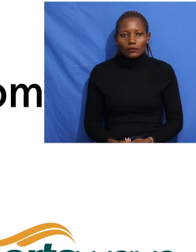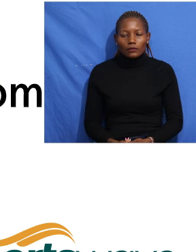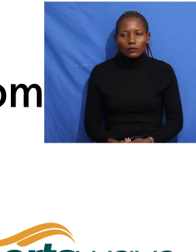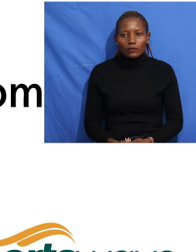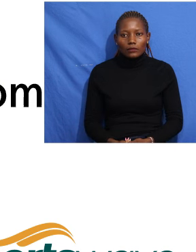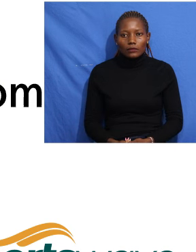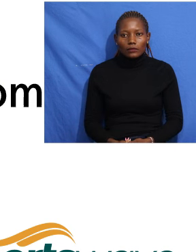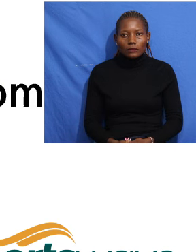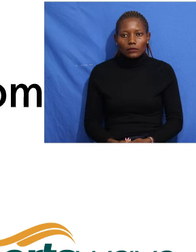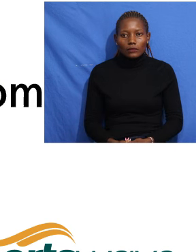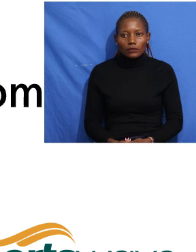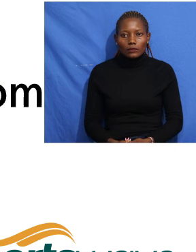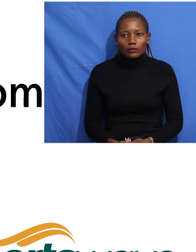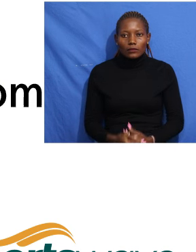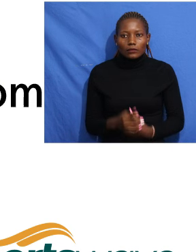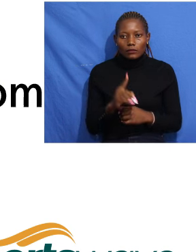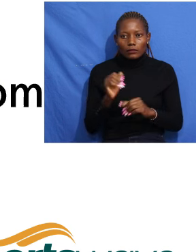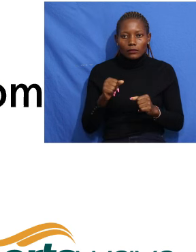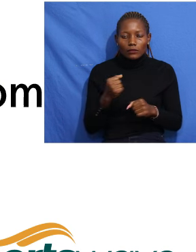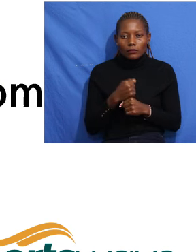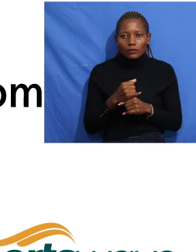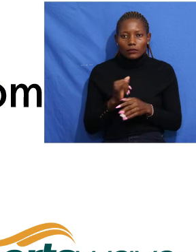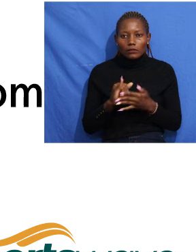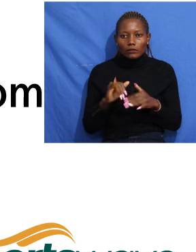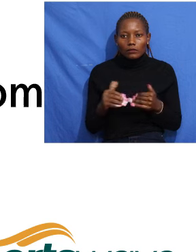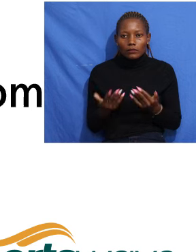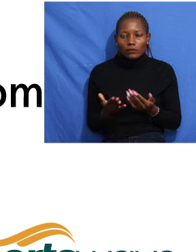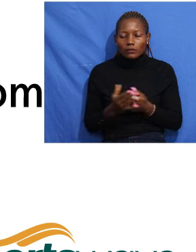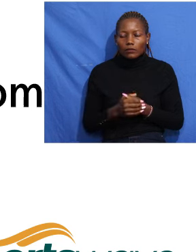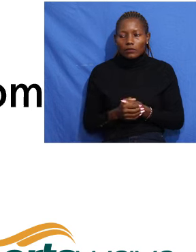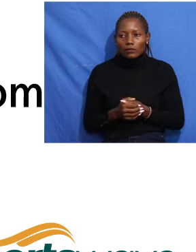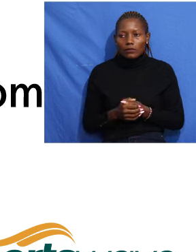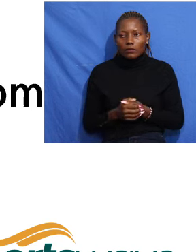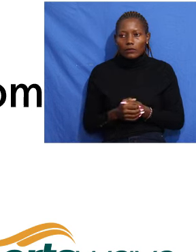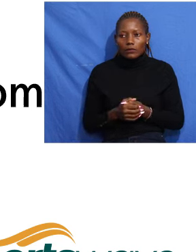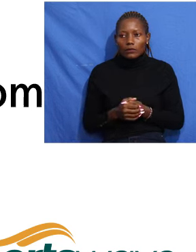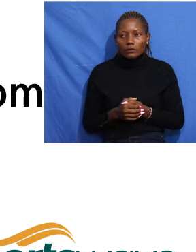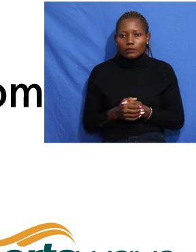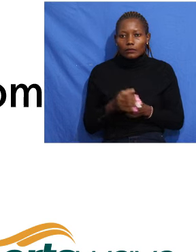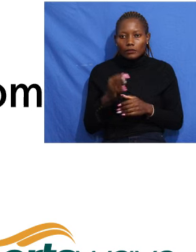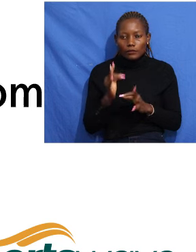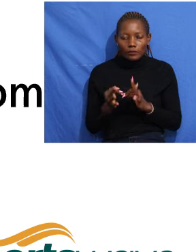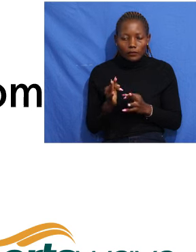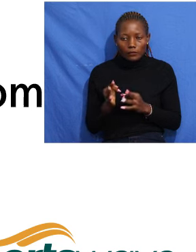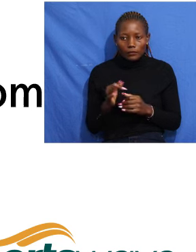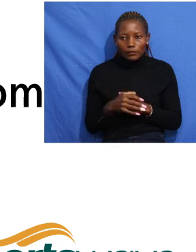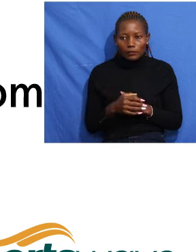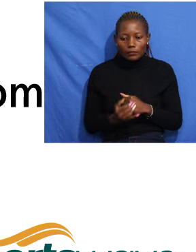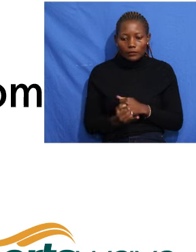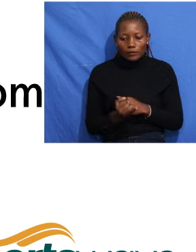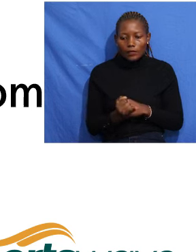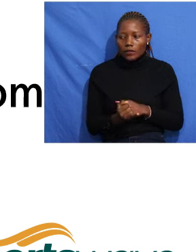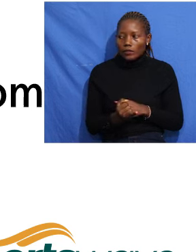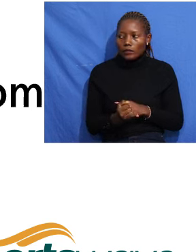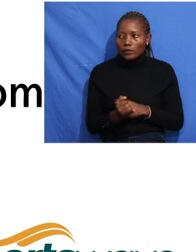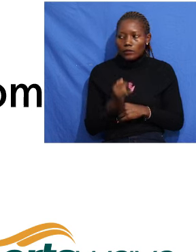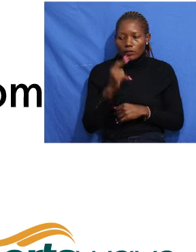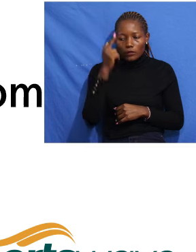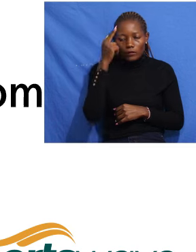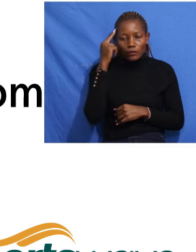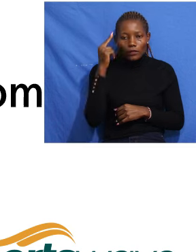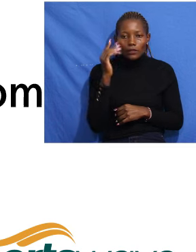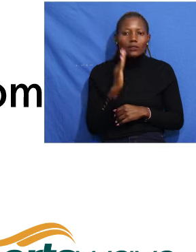How can you know that? You can see the color of your urine. If the urine is dark in color